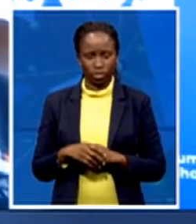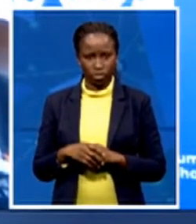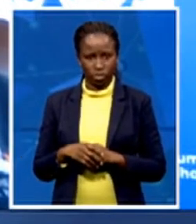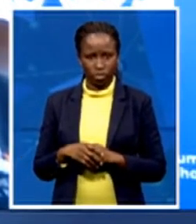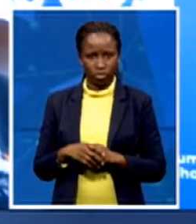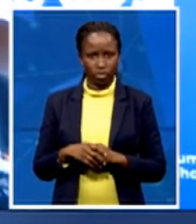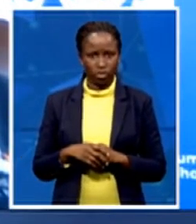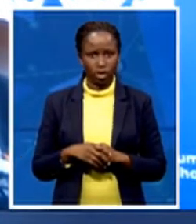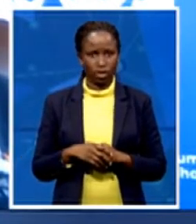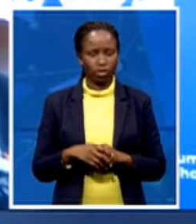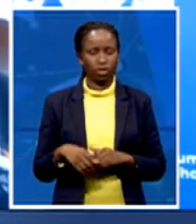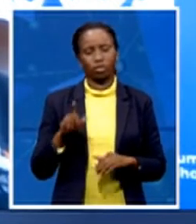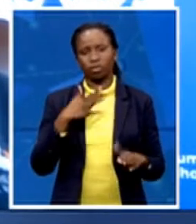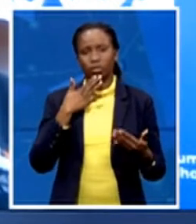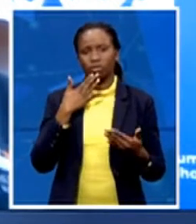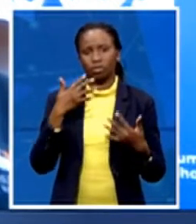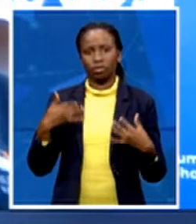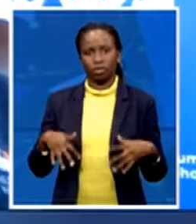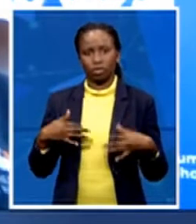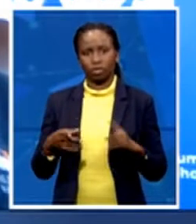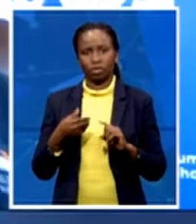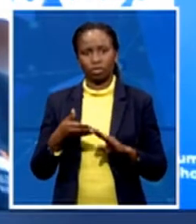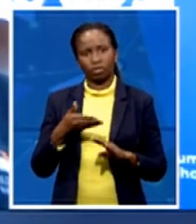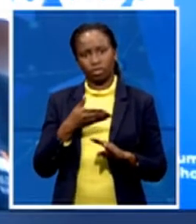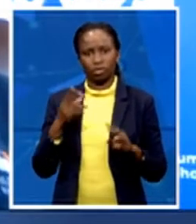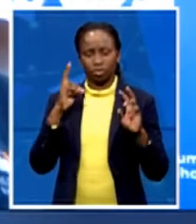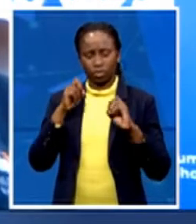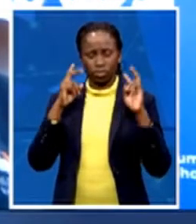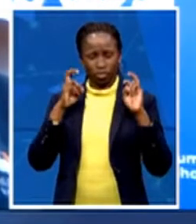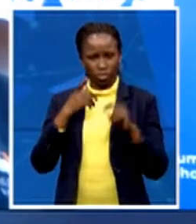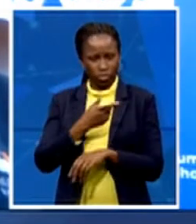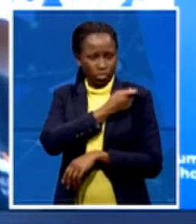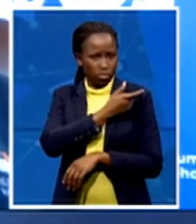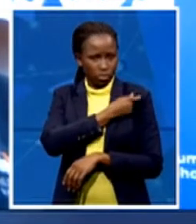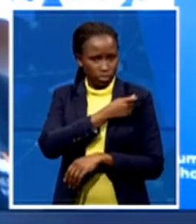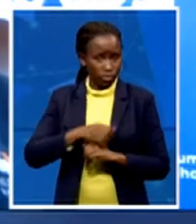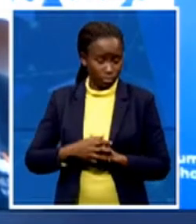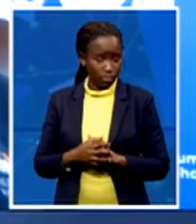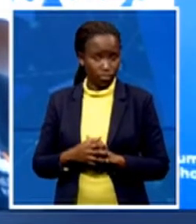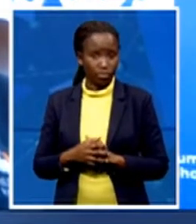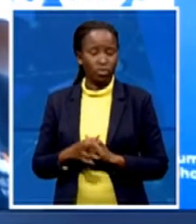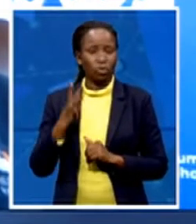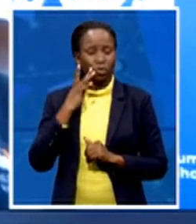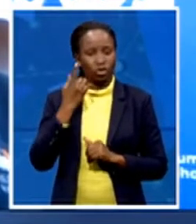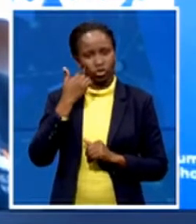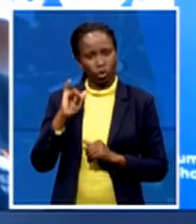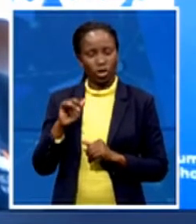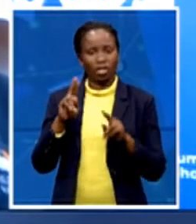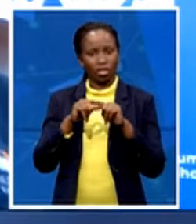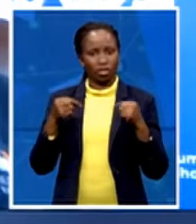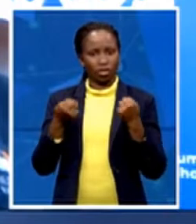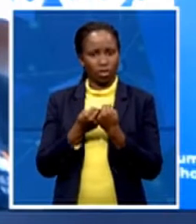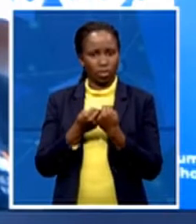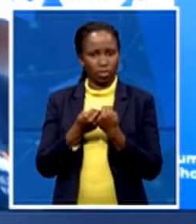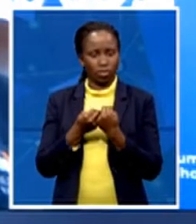said about the vaccination. When I look at the national database, so I was impressed actually